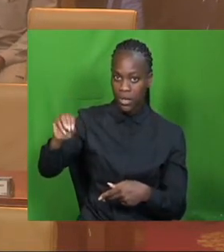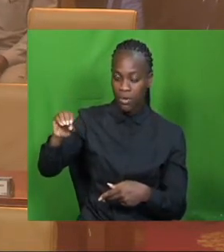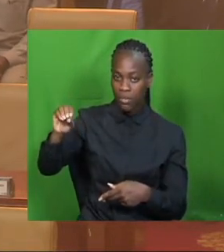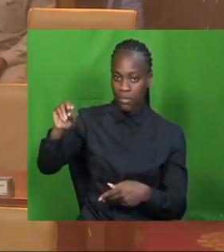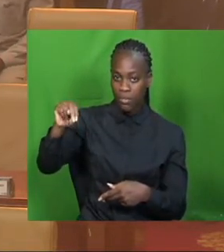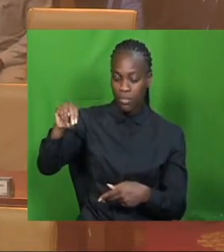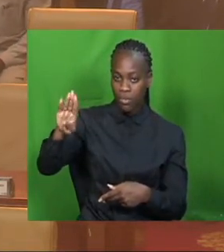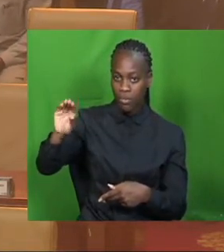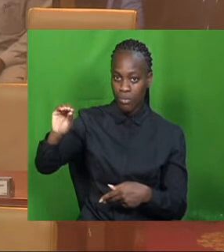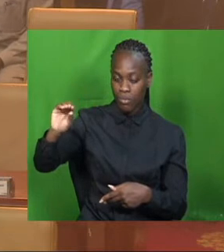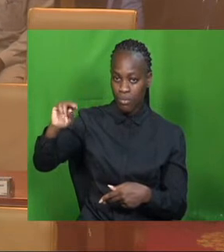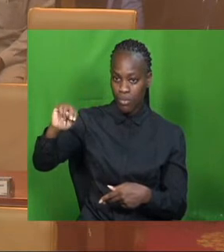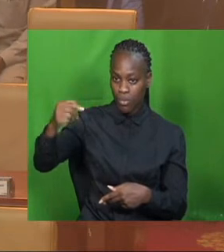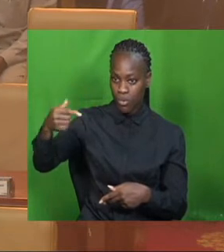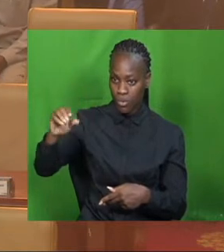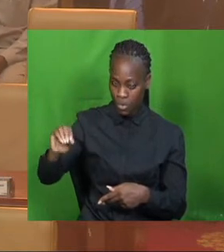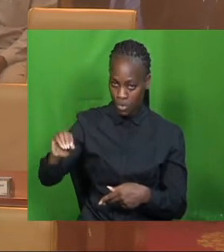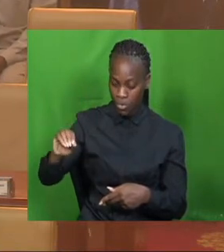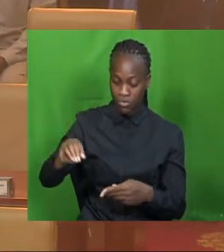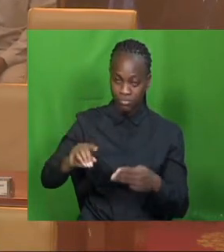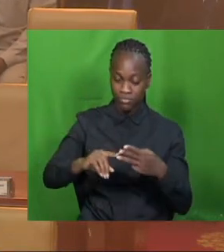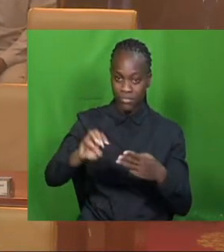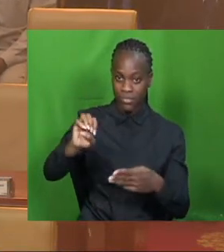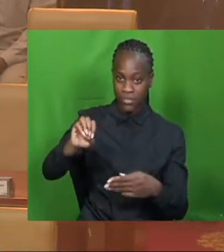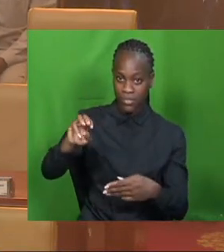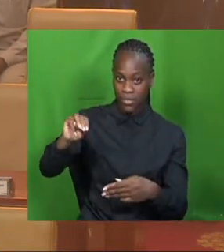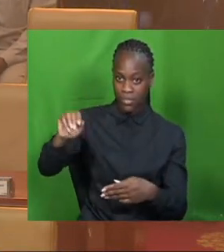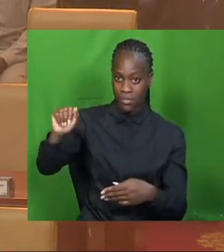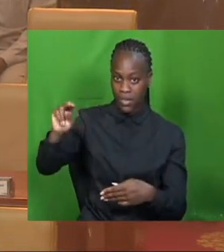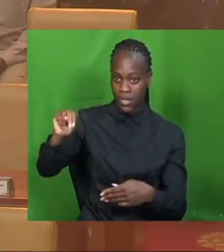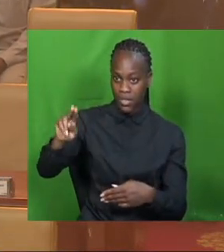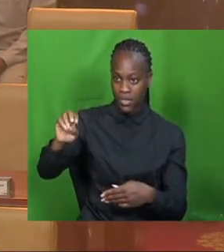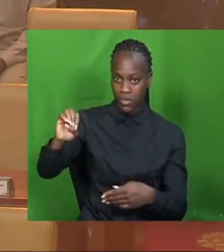visit to Parliament